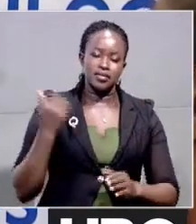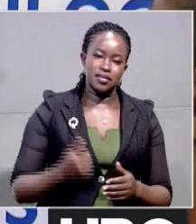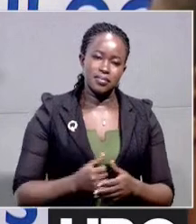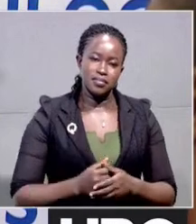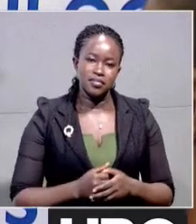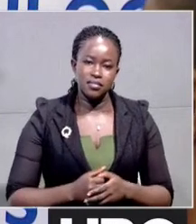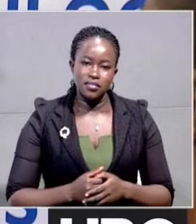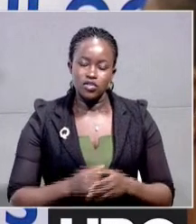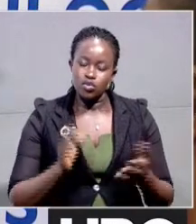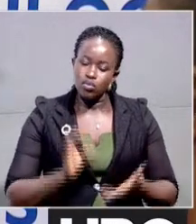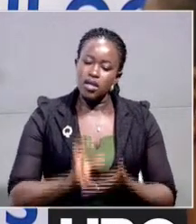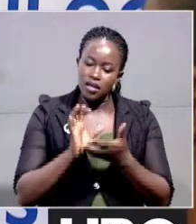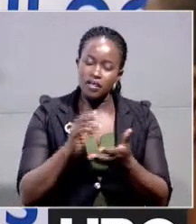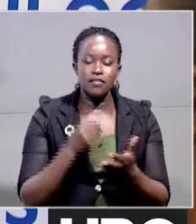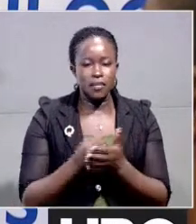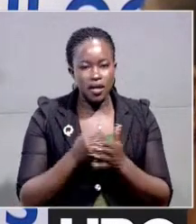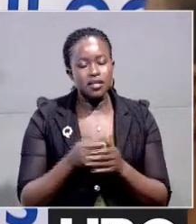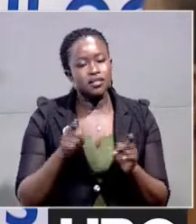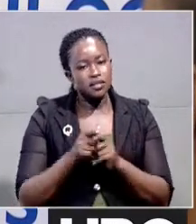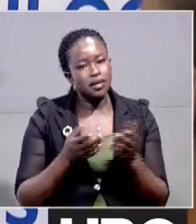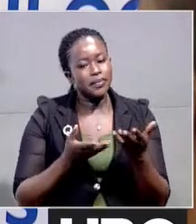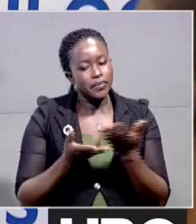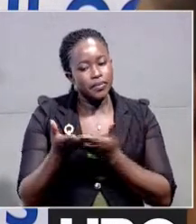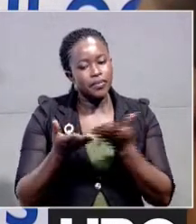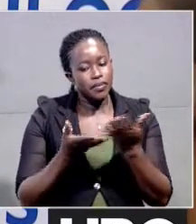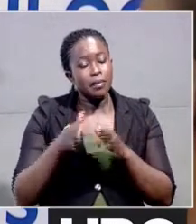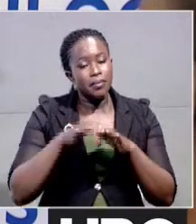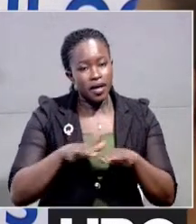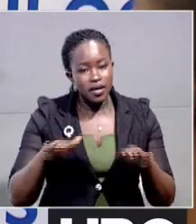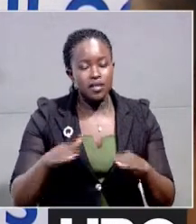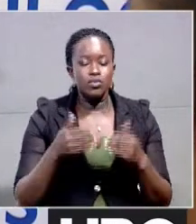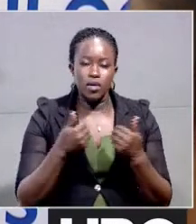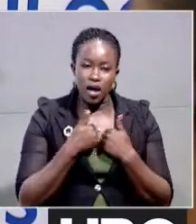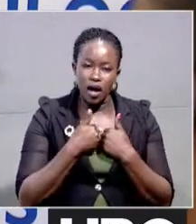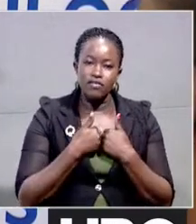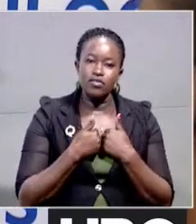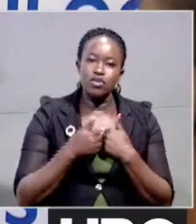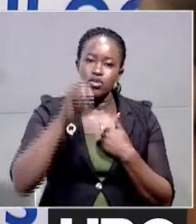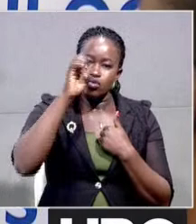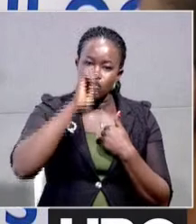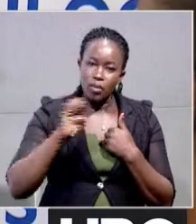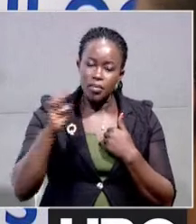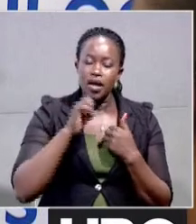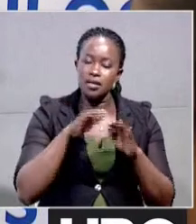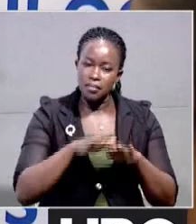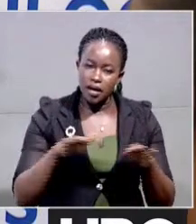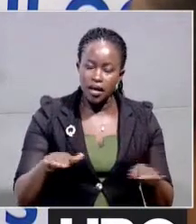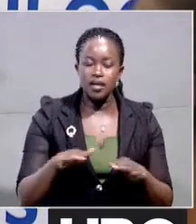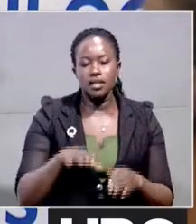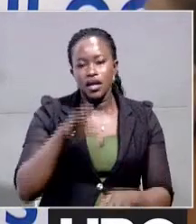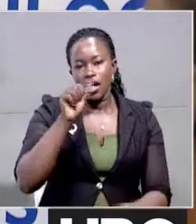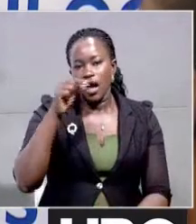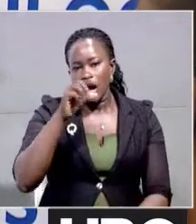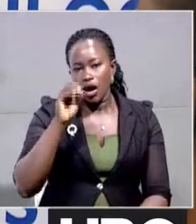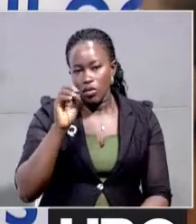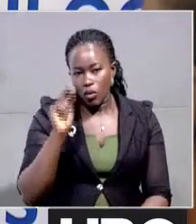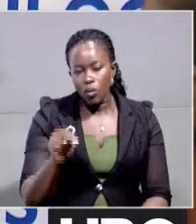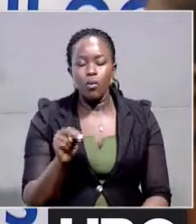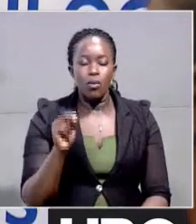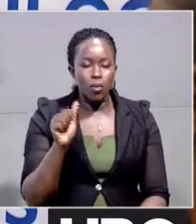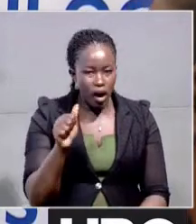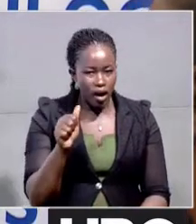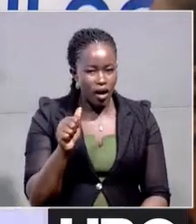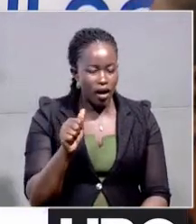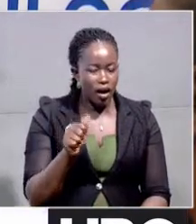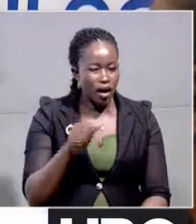also negotiating their markets. We have European market now. We have a AGOA market, we have African free trade area, a population